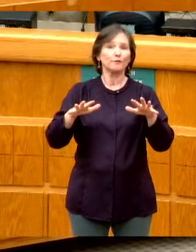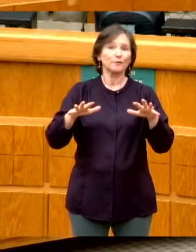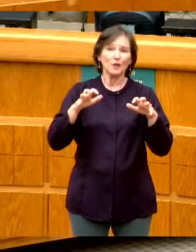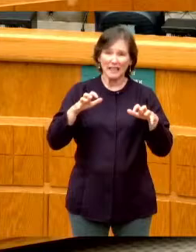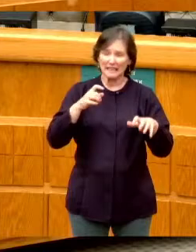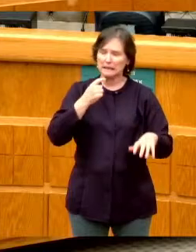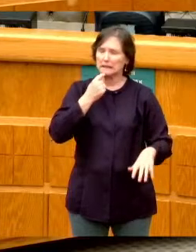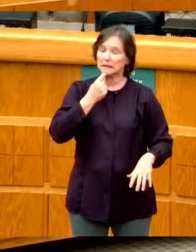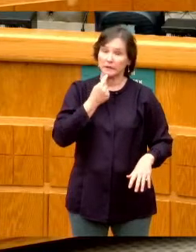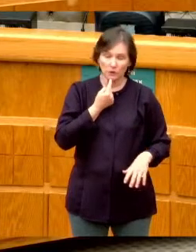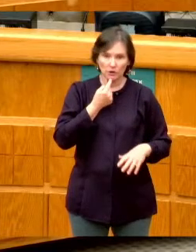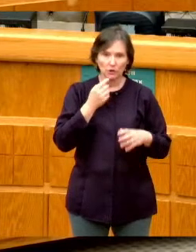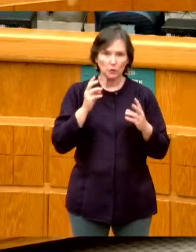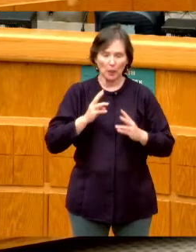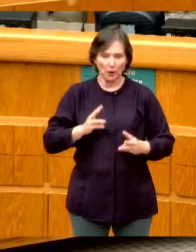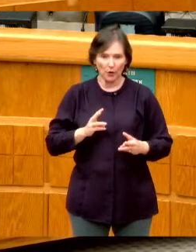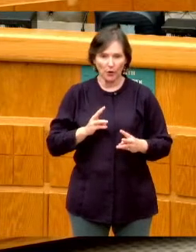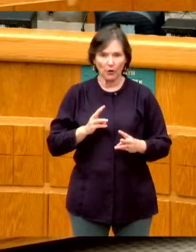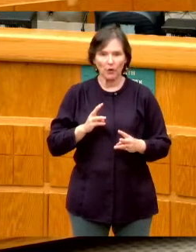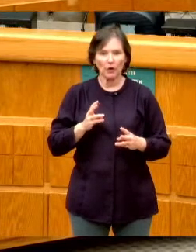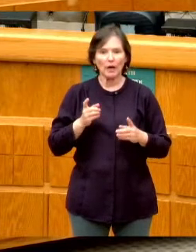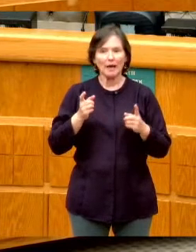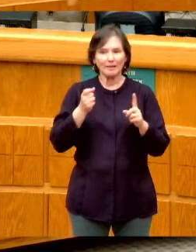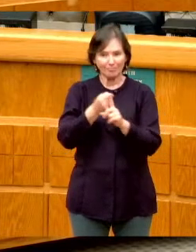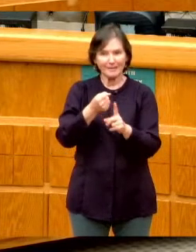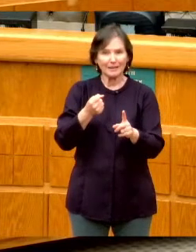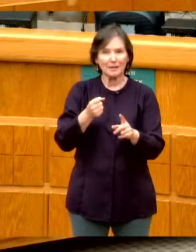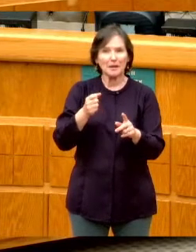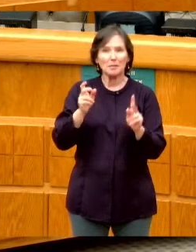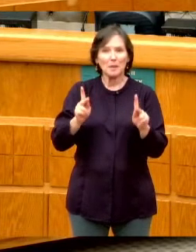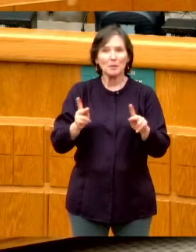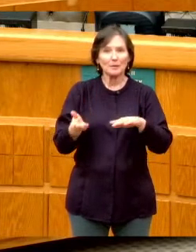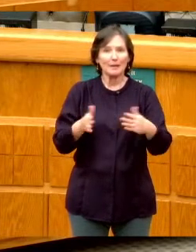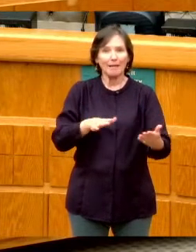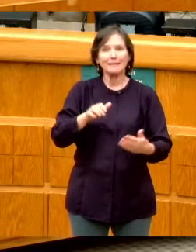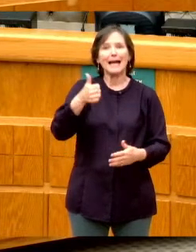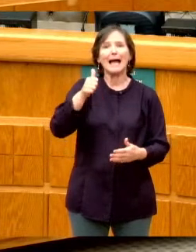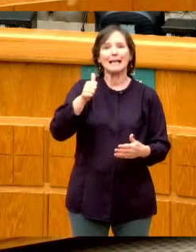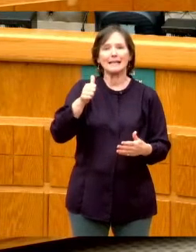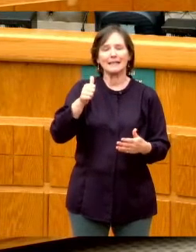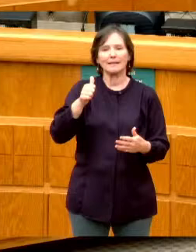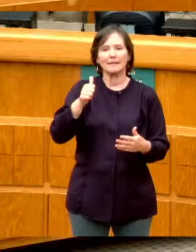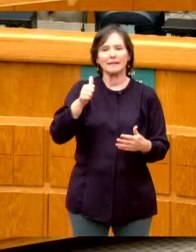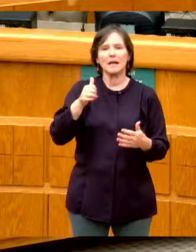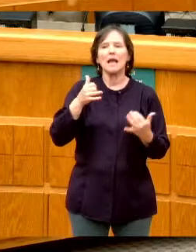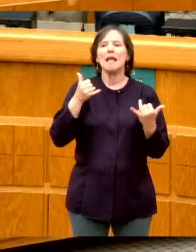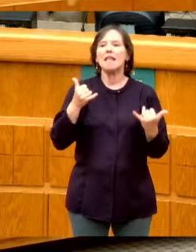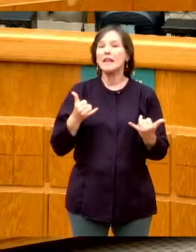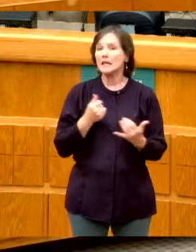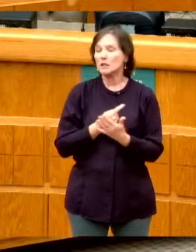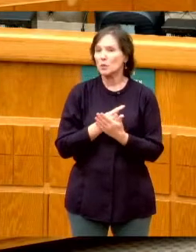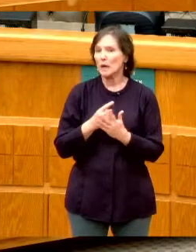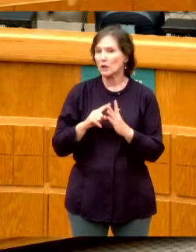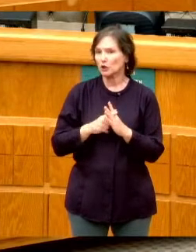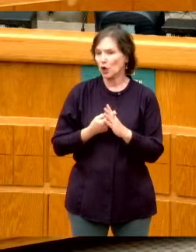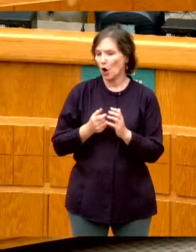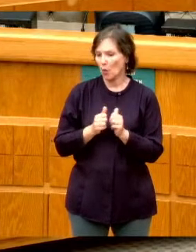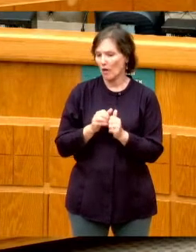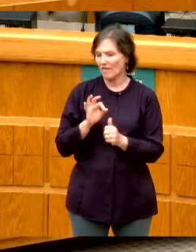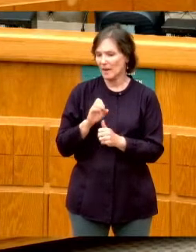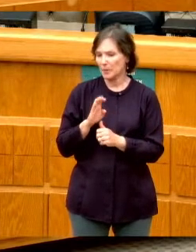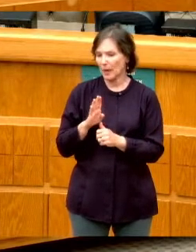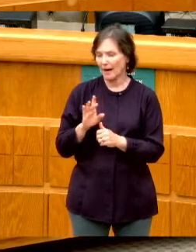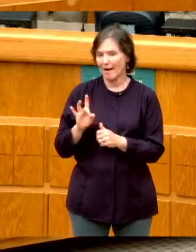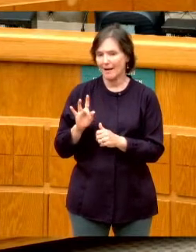severe weather. We had 10 deaths last week, and this week, beginning February the 18th, we've had